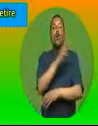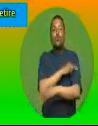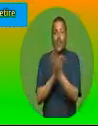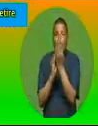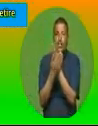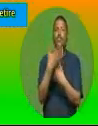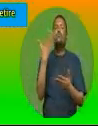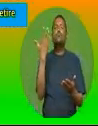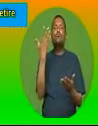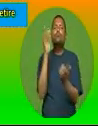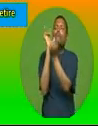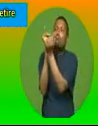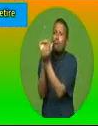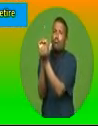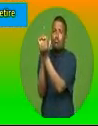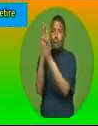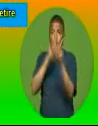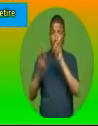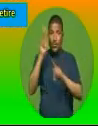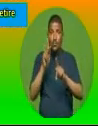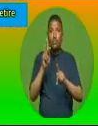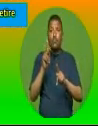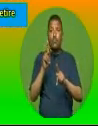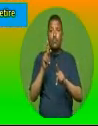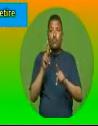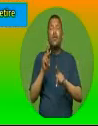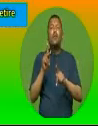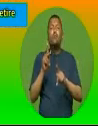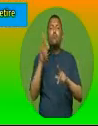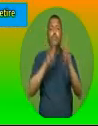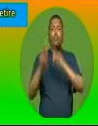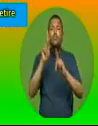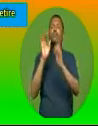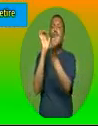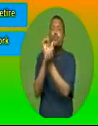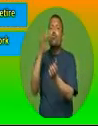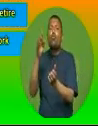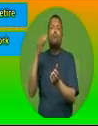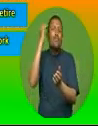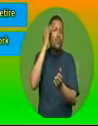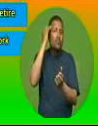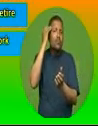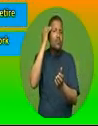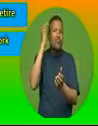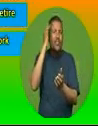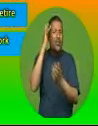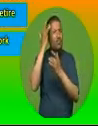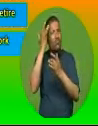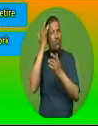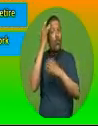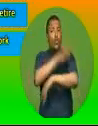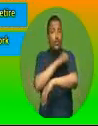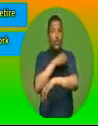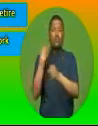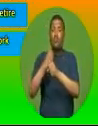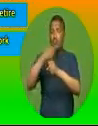Hospitalized or imprisoned people, or people in prison or mental hospital, are not able to work.